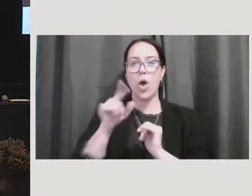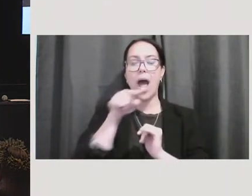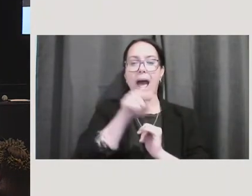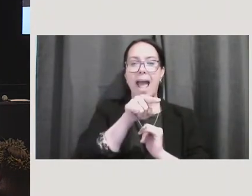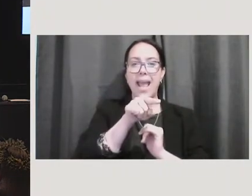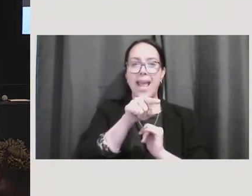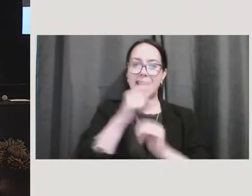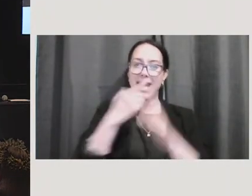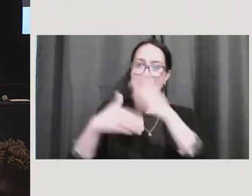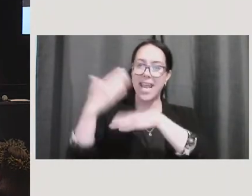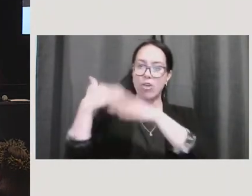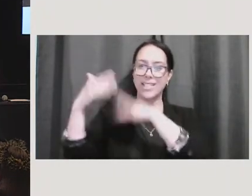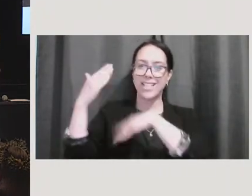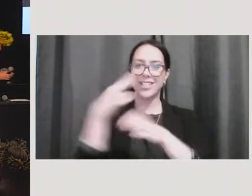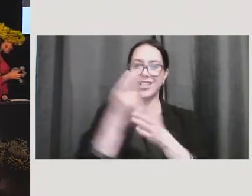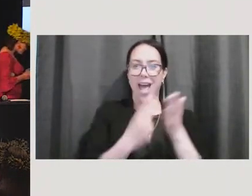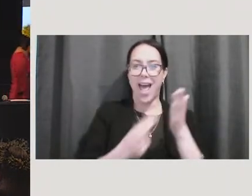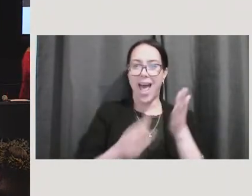um